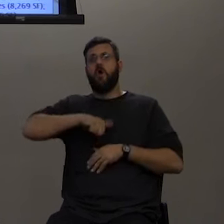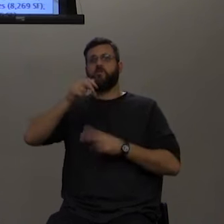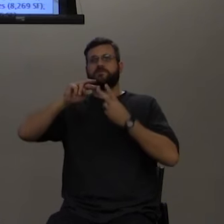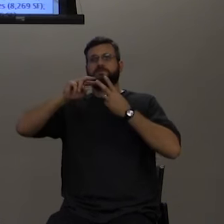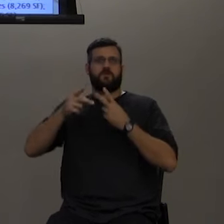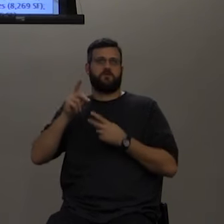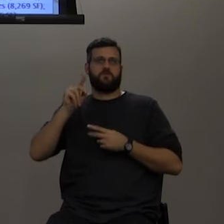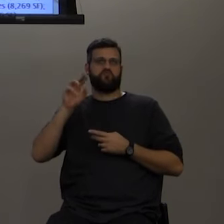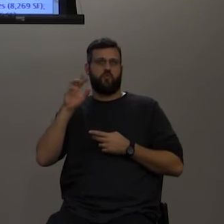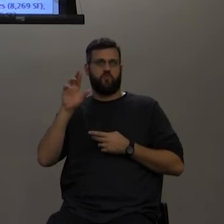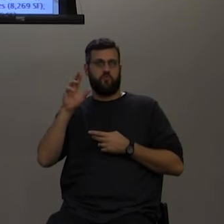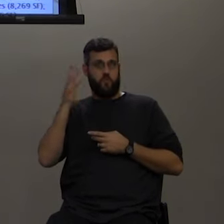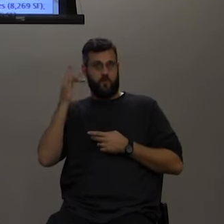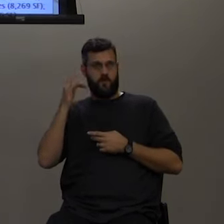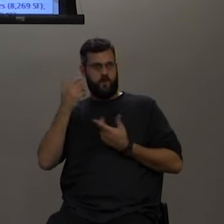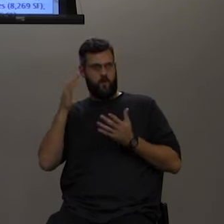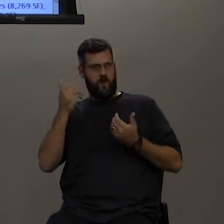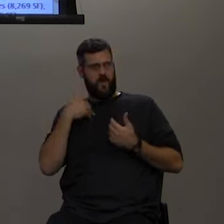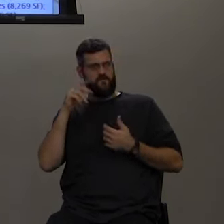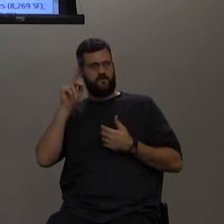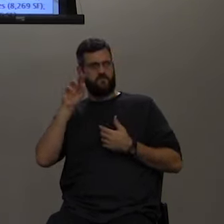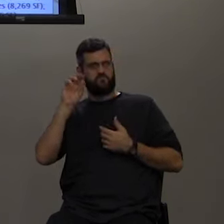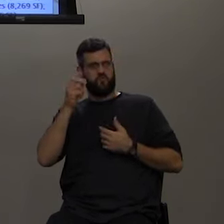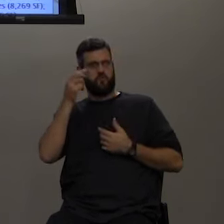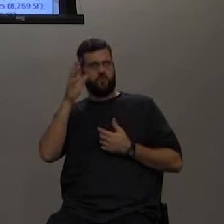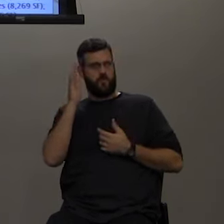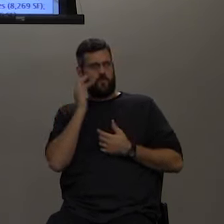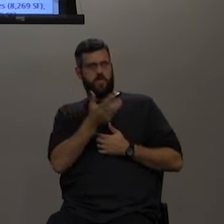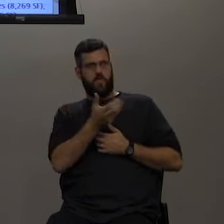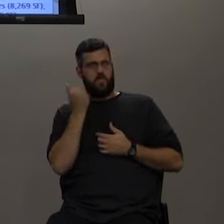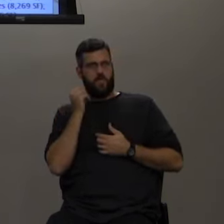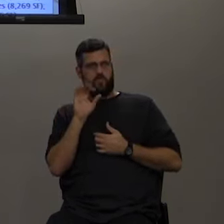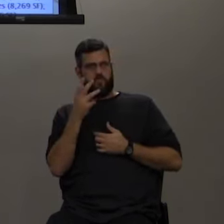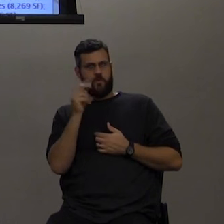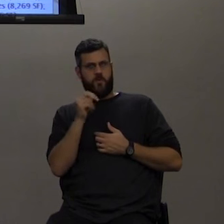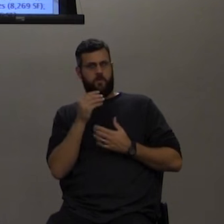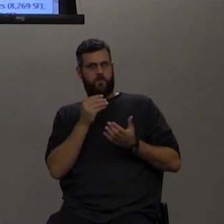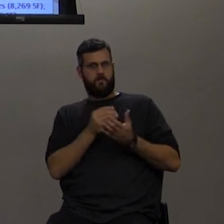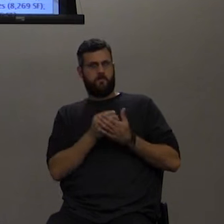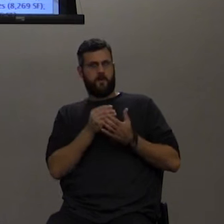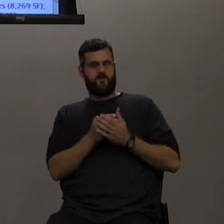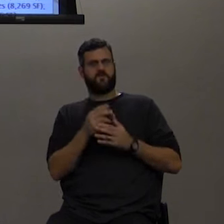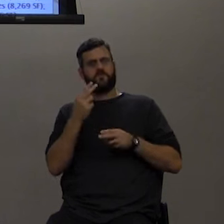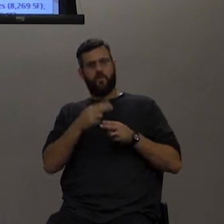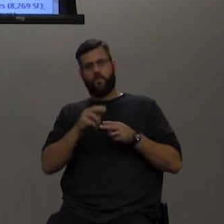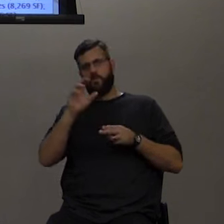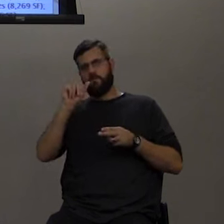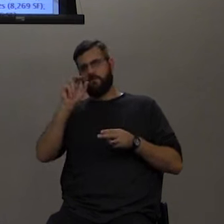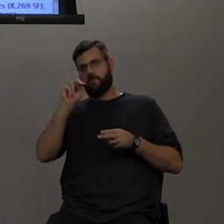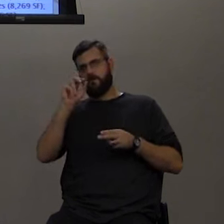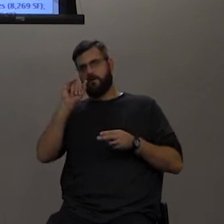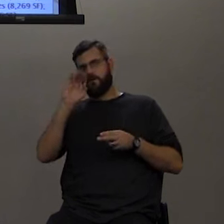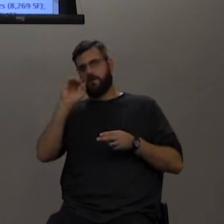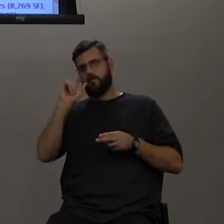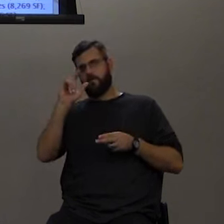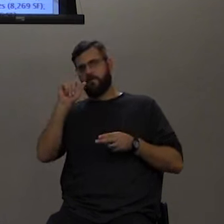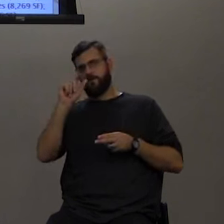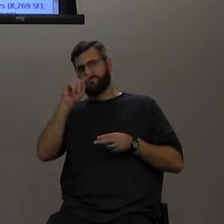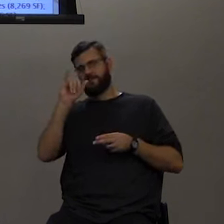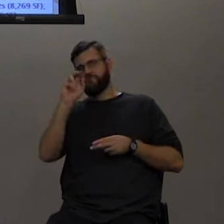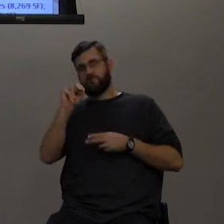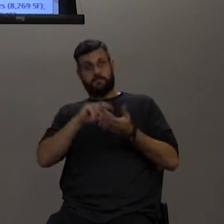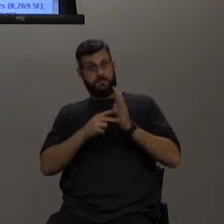be stealing sales from their own store. And so in the industry, that's called cannibalization. I'm stealing from one to the other.